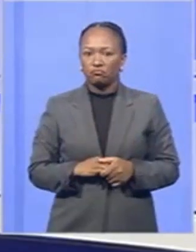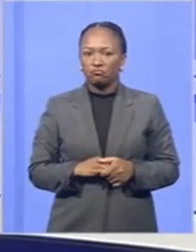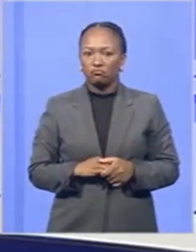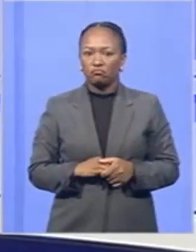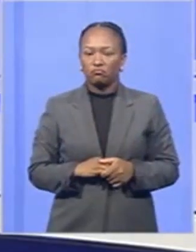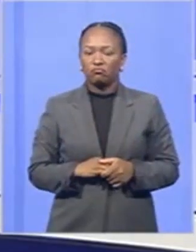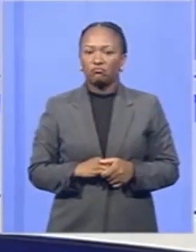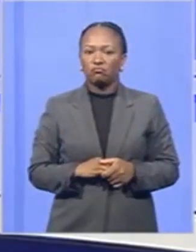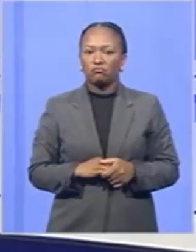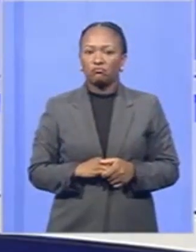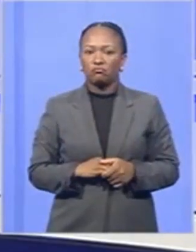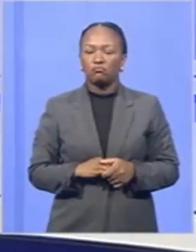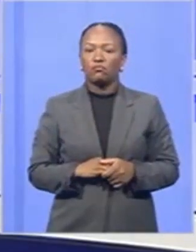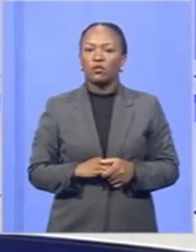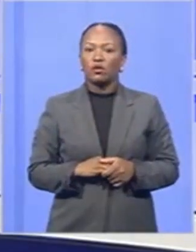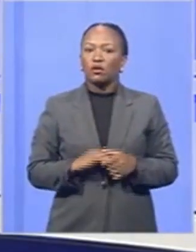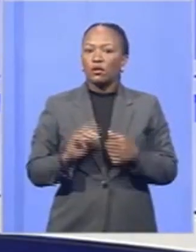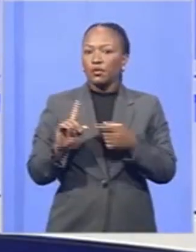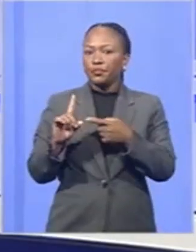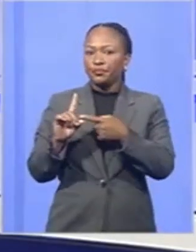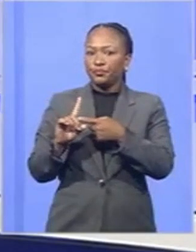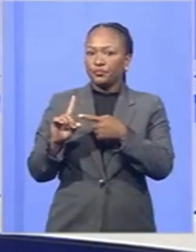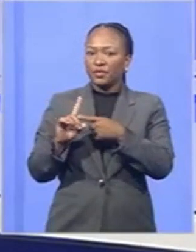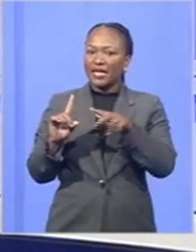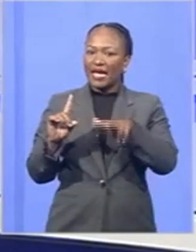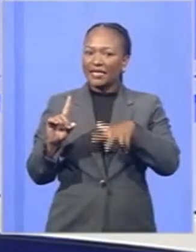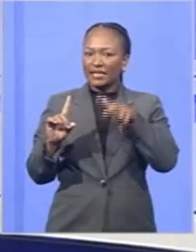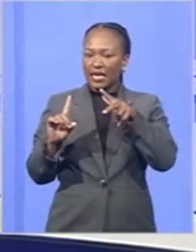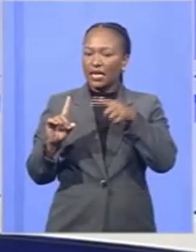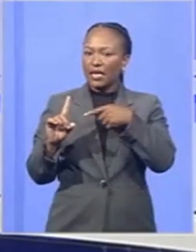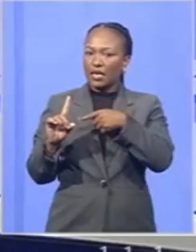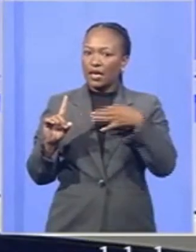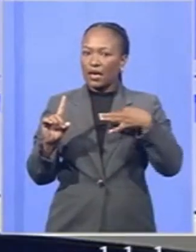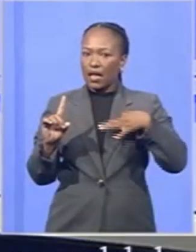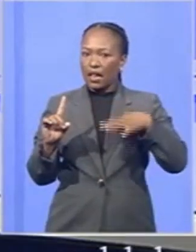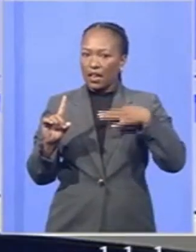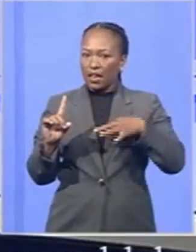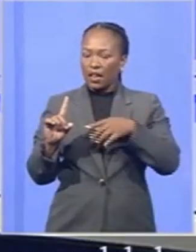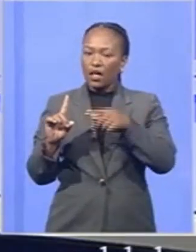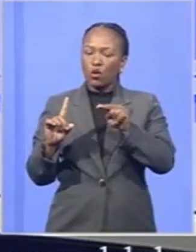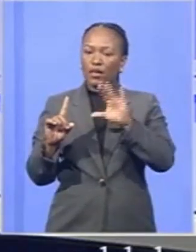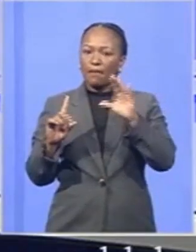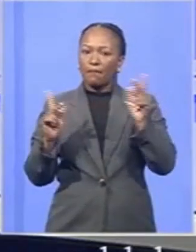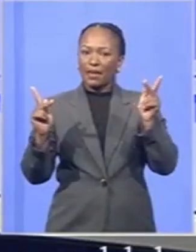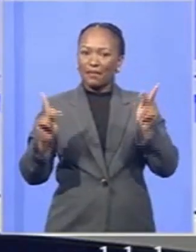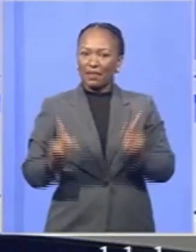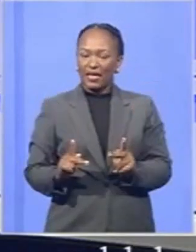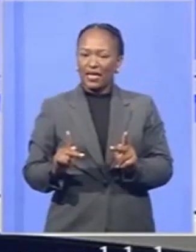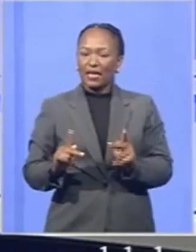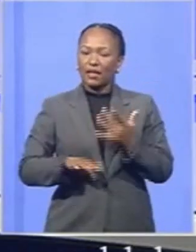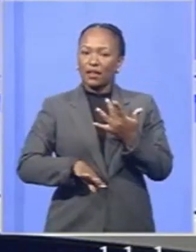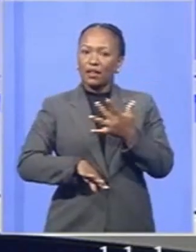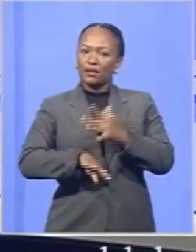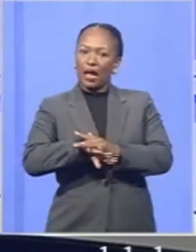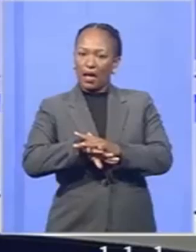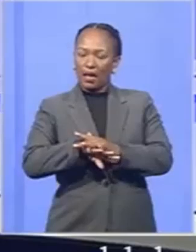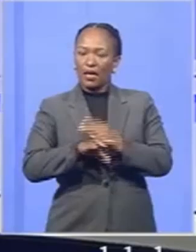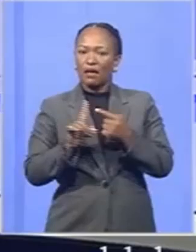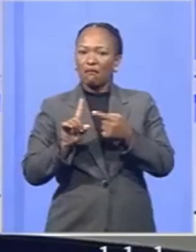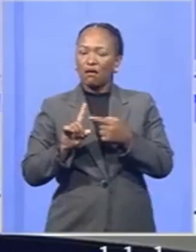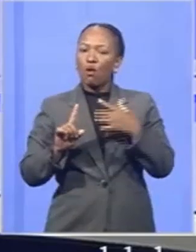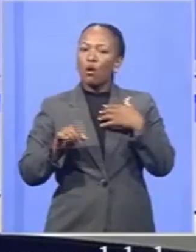Sesosa sa lefu la ngwana ya dilemo tse 18 wa Kimberley Northern Cape ha se so hlake ho latela ditlaleho tse reng o hlokaetse nakong eo a